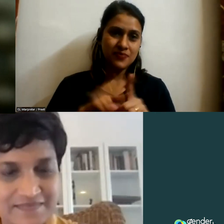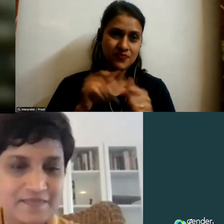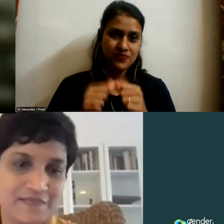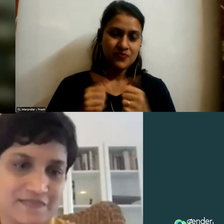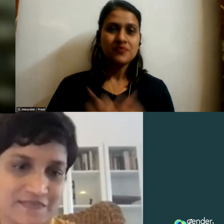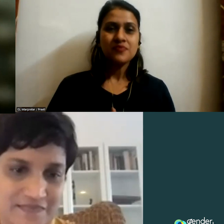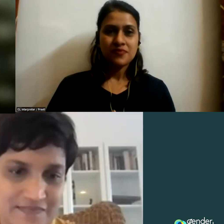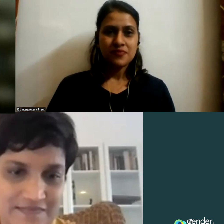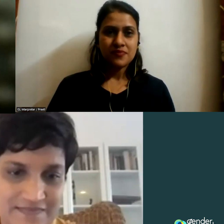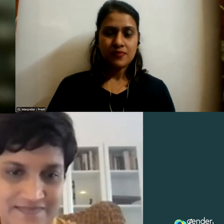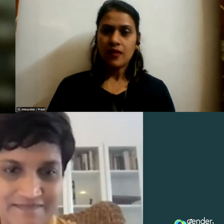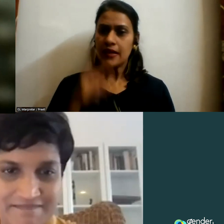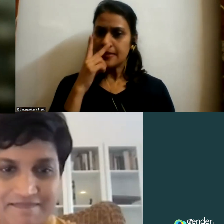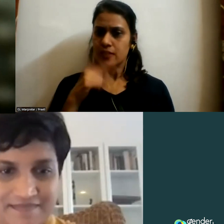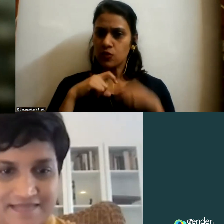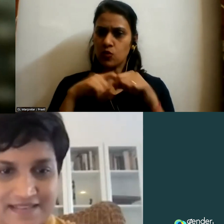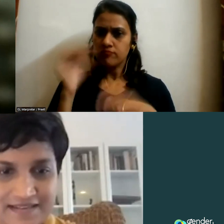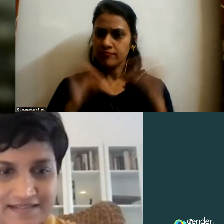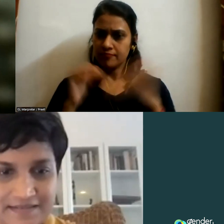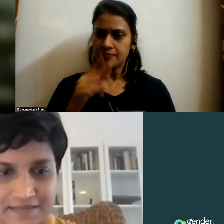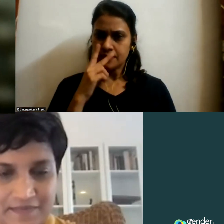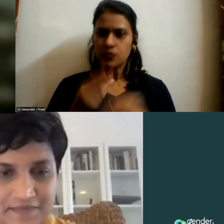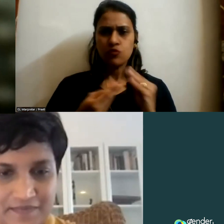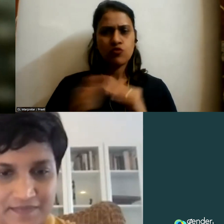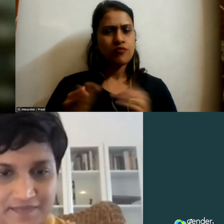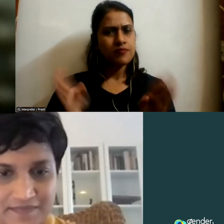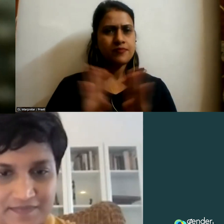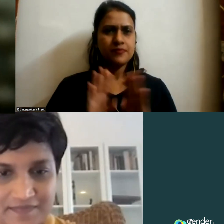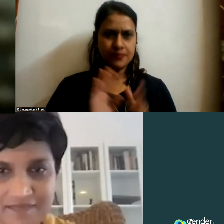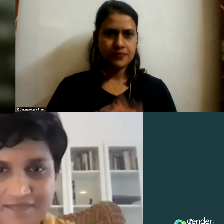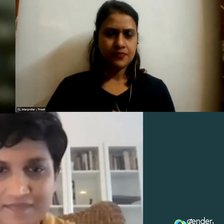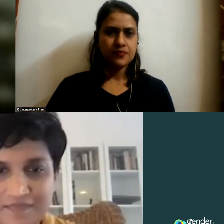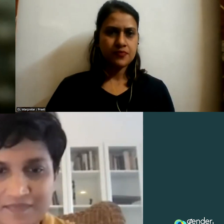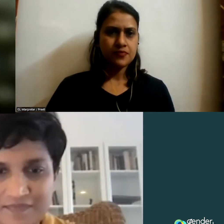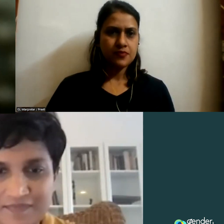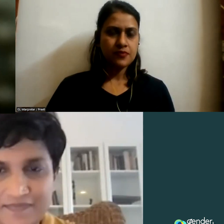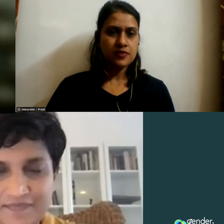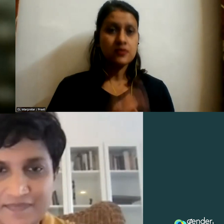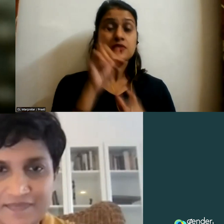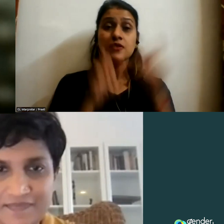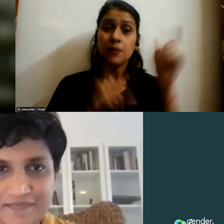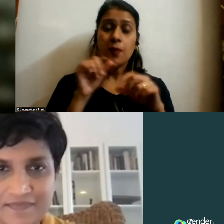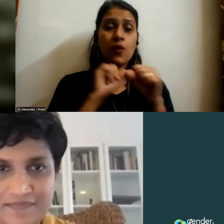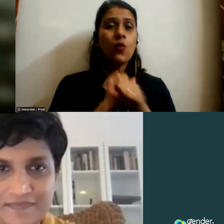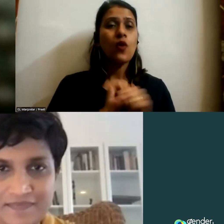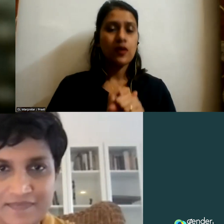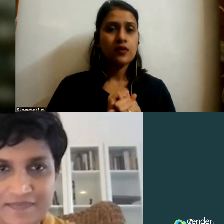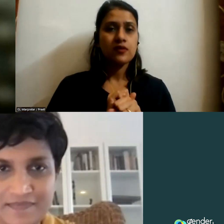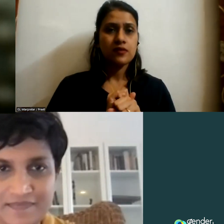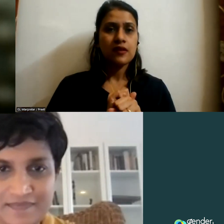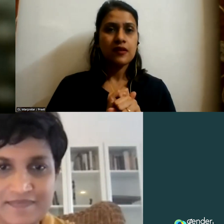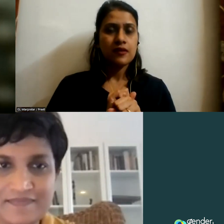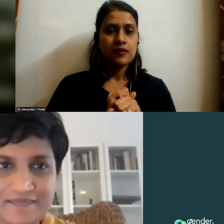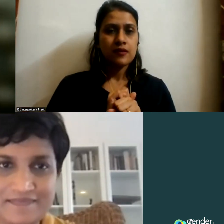some Q&A questions that, we do have people who've been working from, in the field of